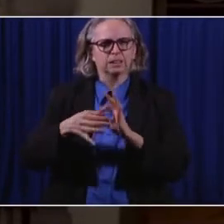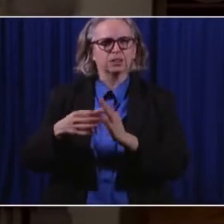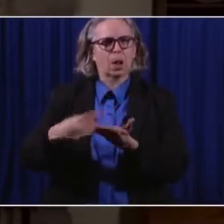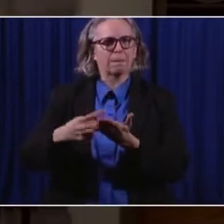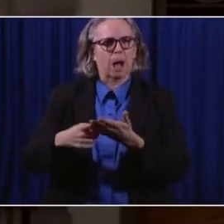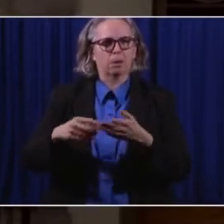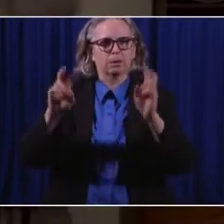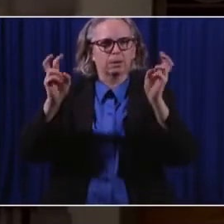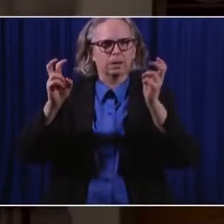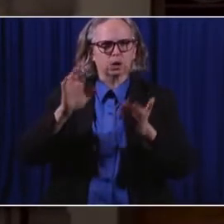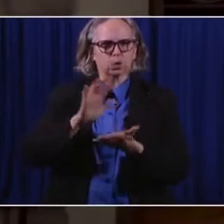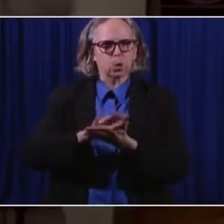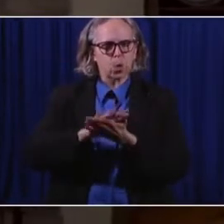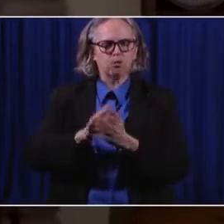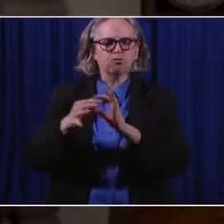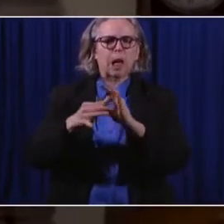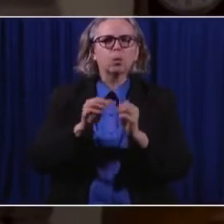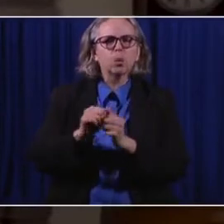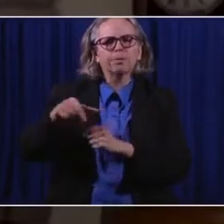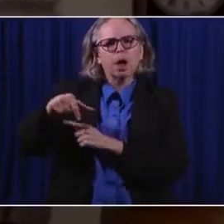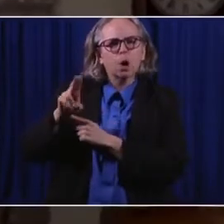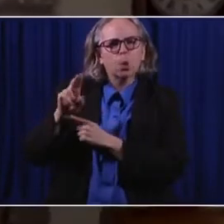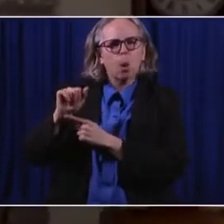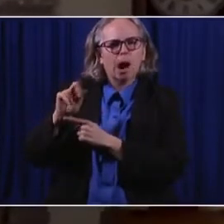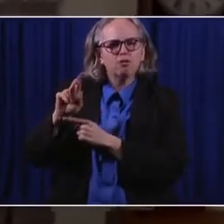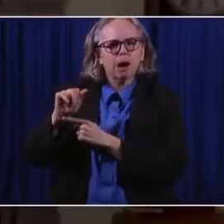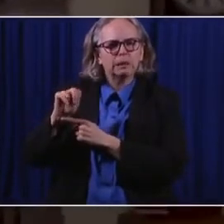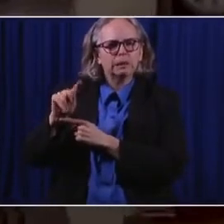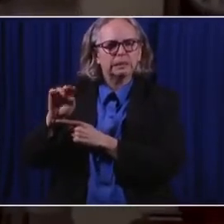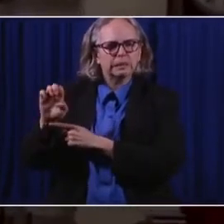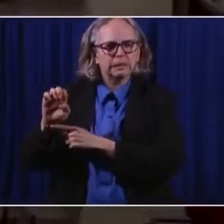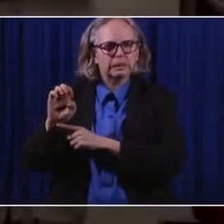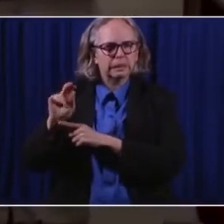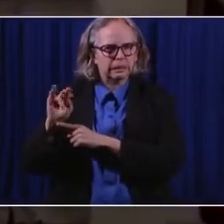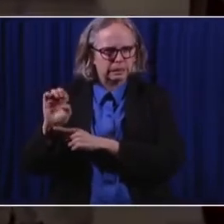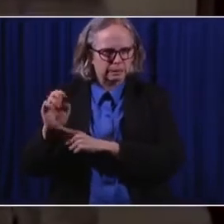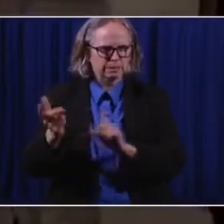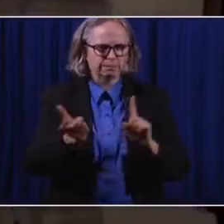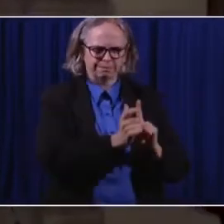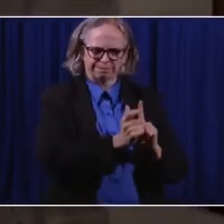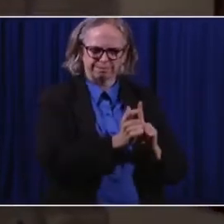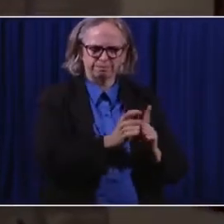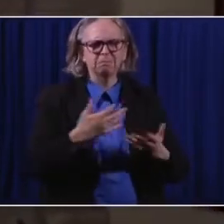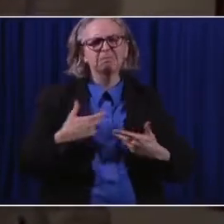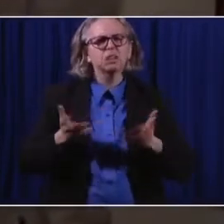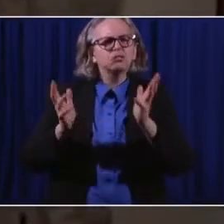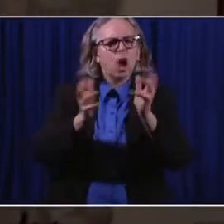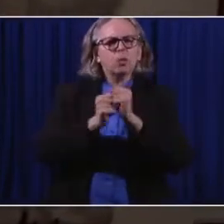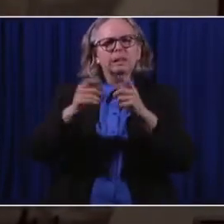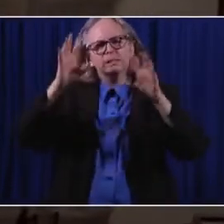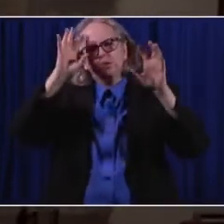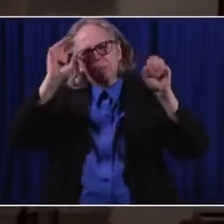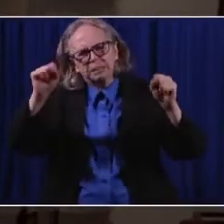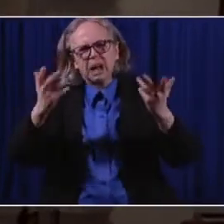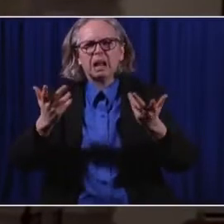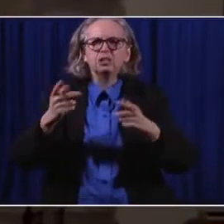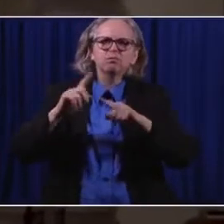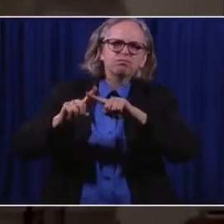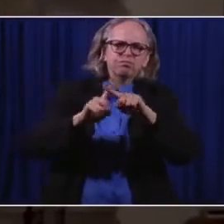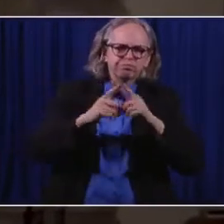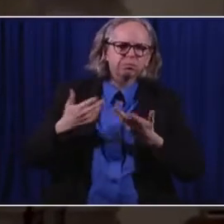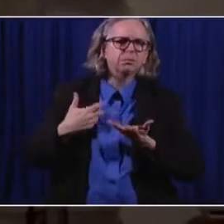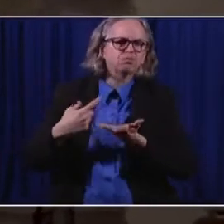to a lot of superintendents over the months and heard a lot of reports from them. As we said